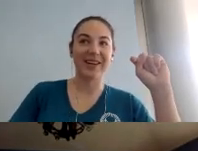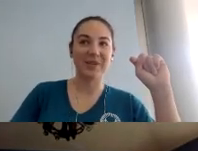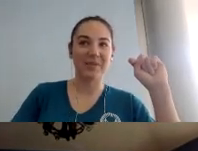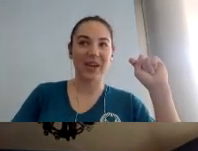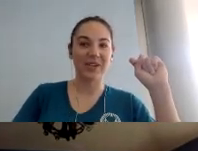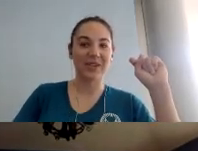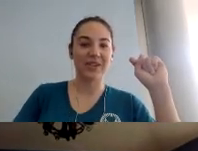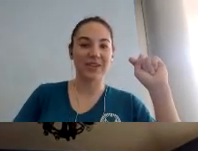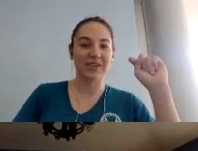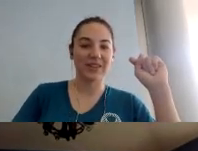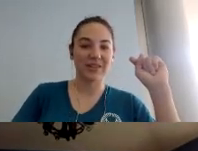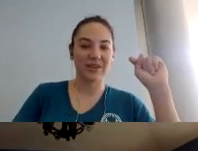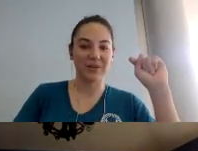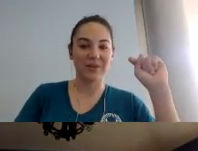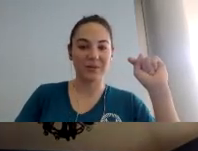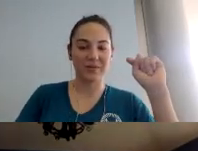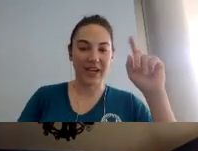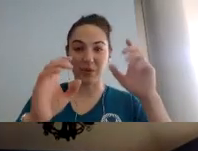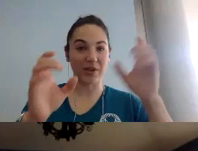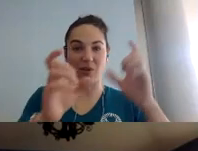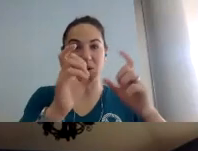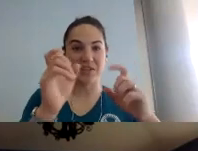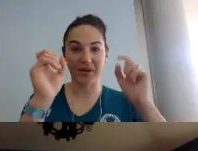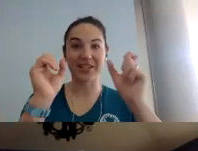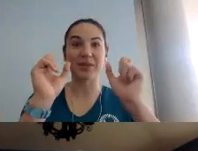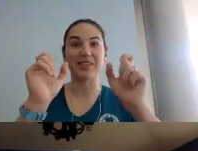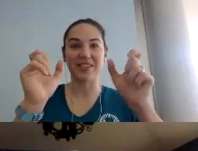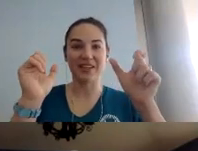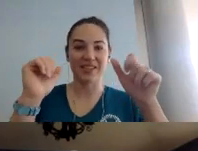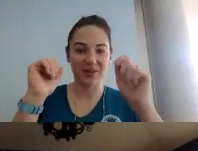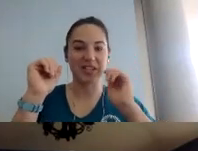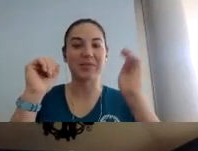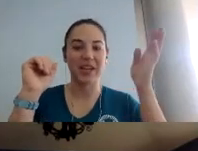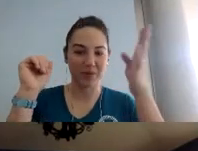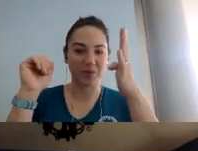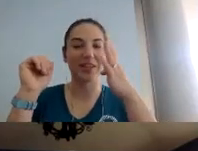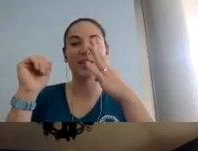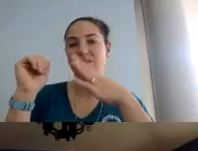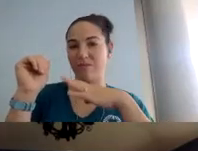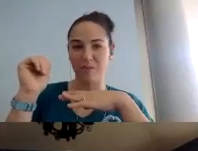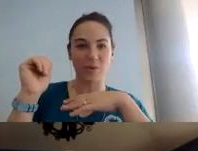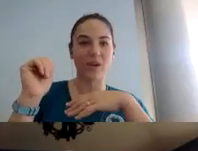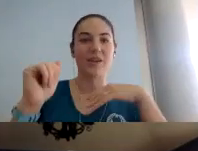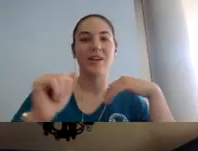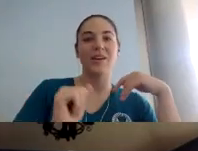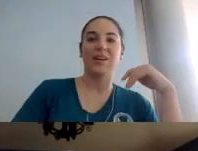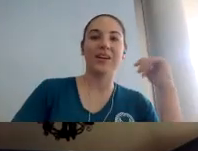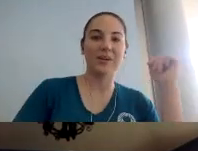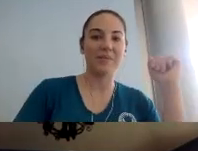then I could, type in whatever I wanted to, and I typed in the dates. So I typed in April 27 through May